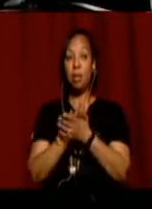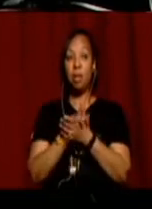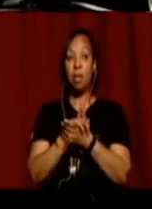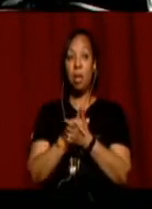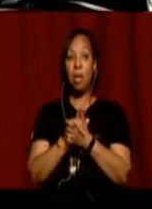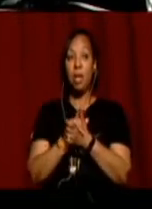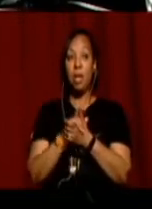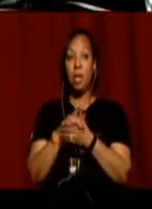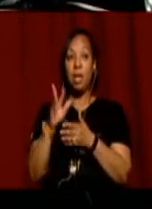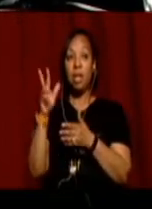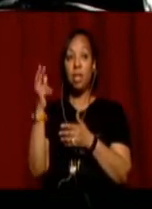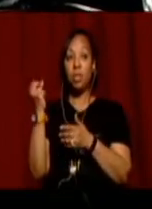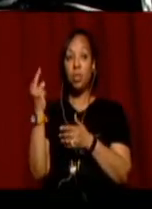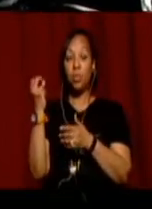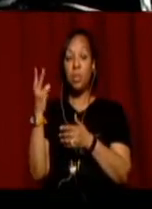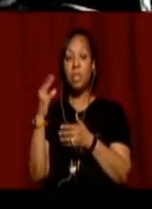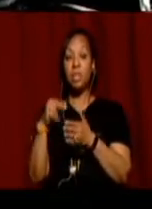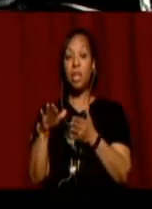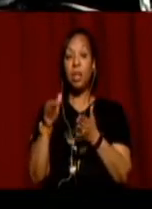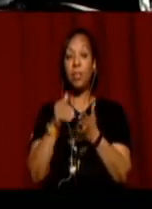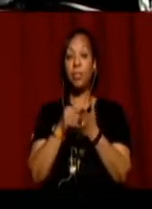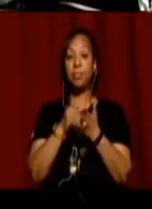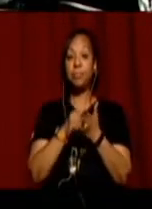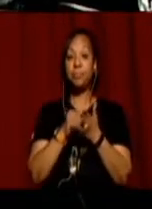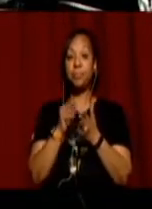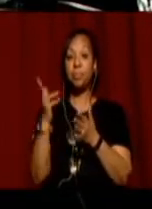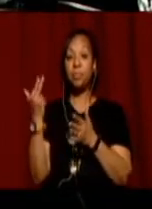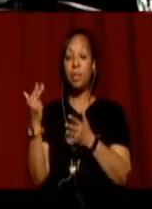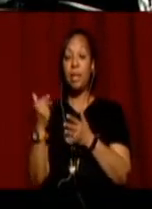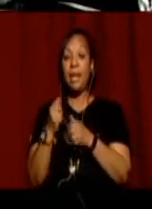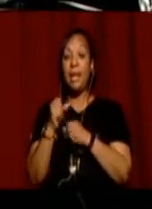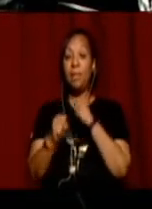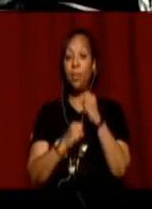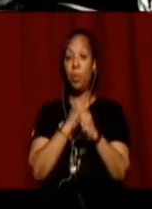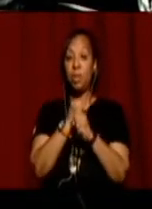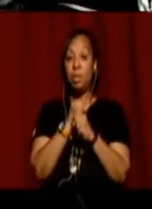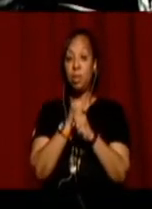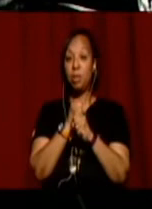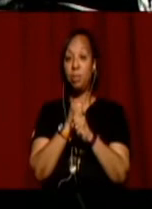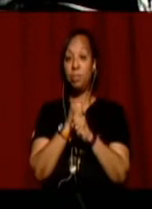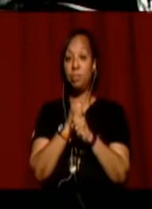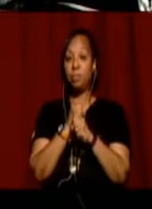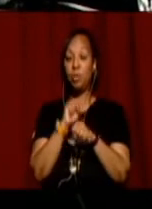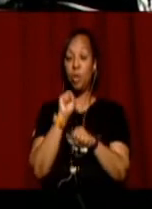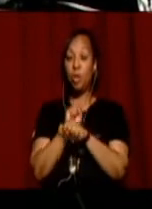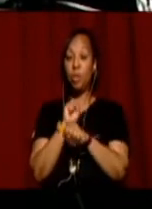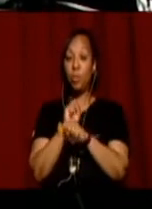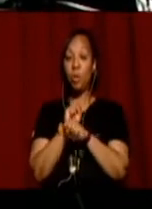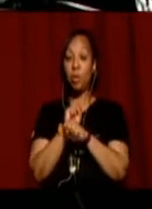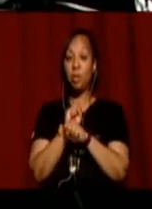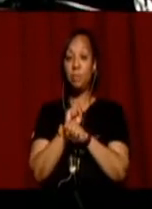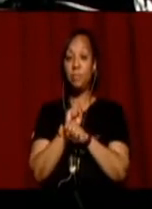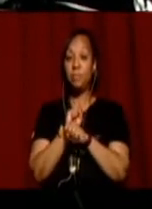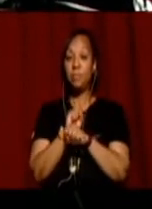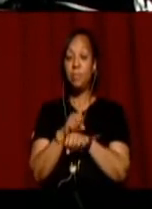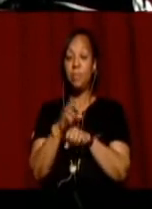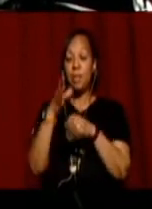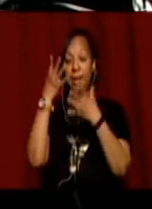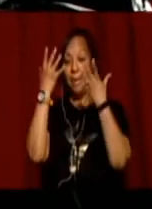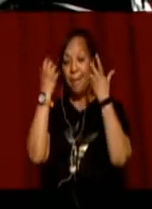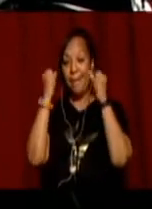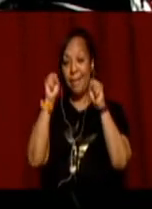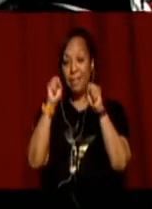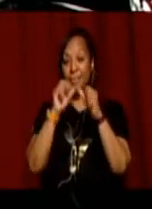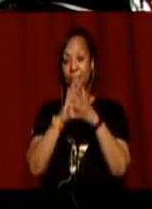and 11,000 people in the jail. Over the last year, through the good work of all of our stakeholders, Chief Judge Evans, the